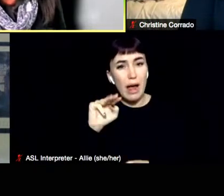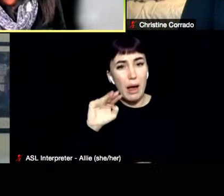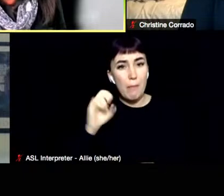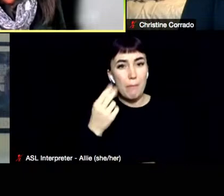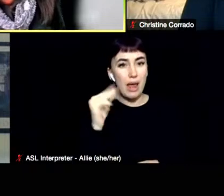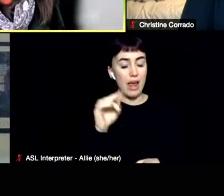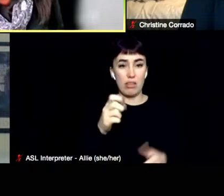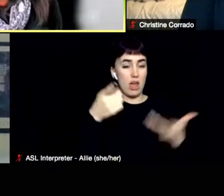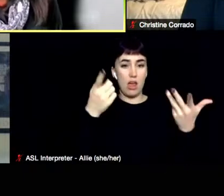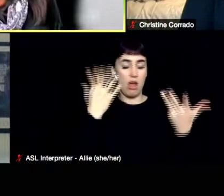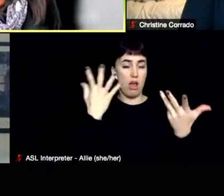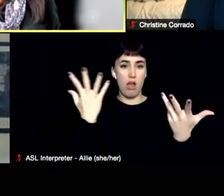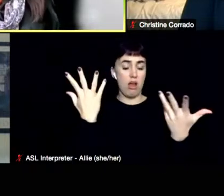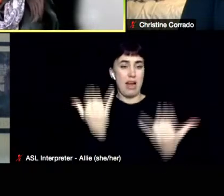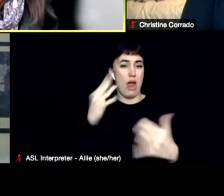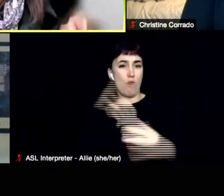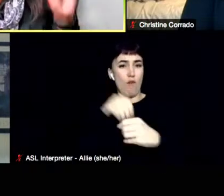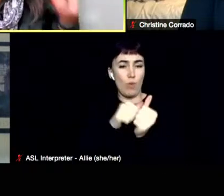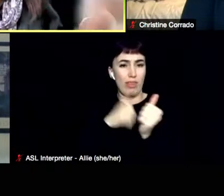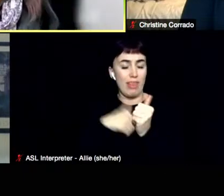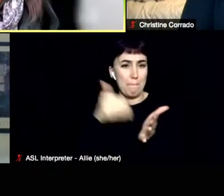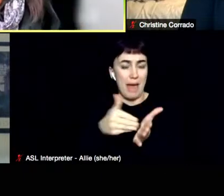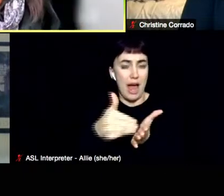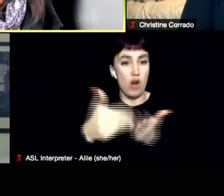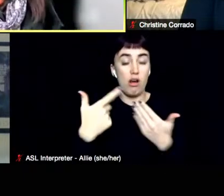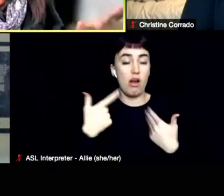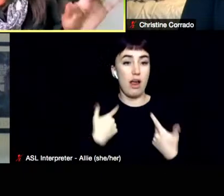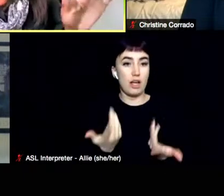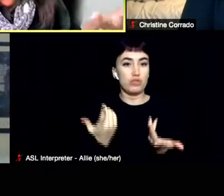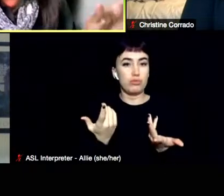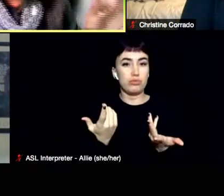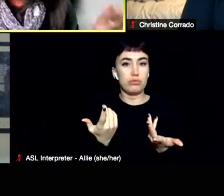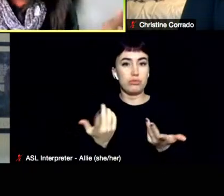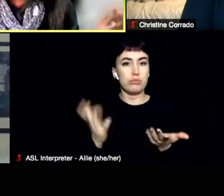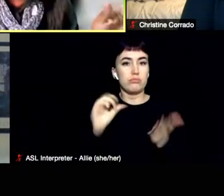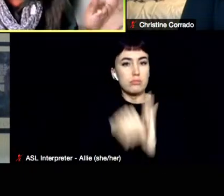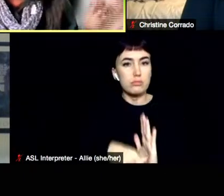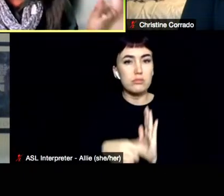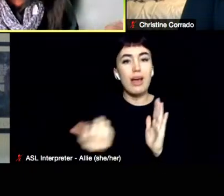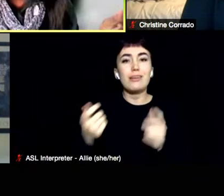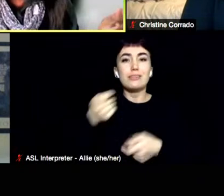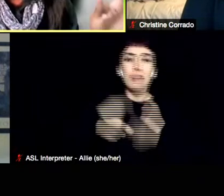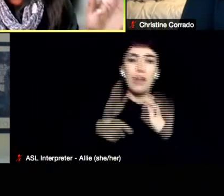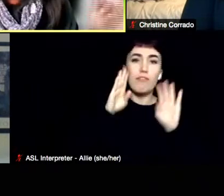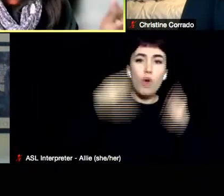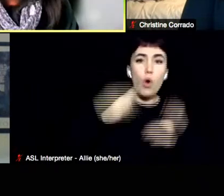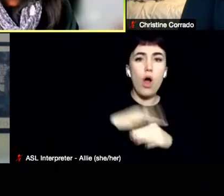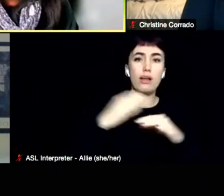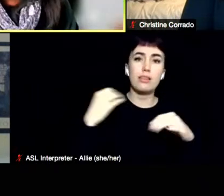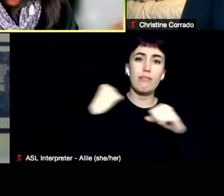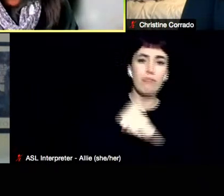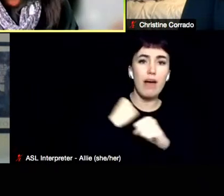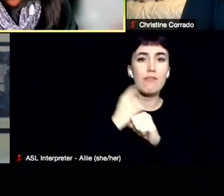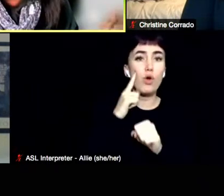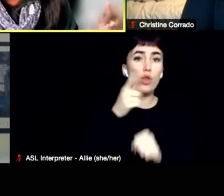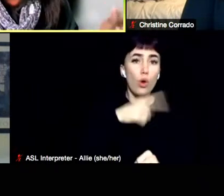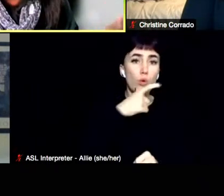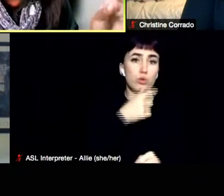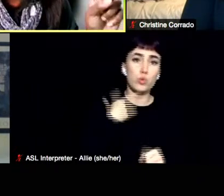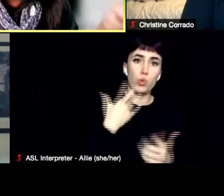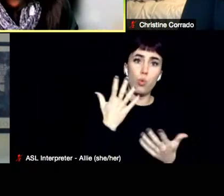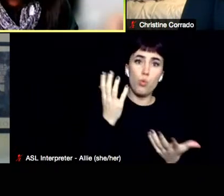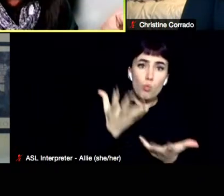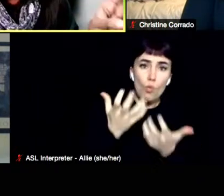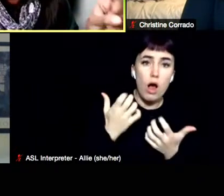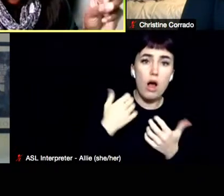fallen into that pattern. And it just bears repeating that instead of focusing on the plight of those seeking human rights, those